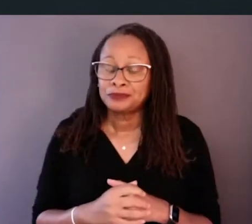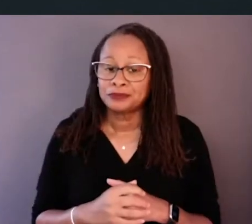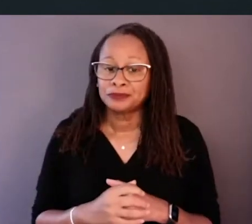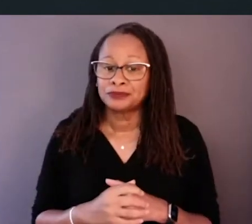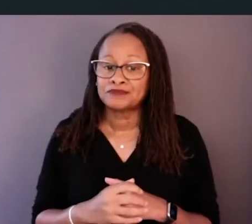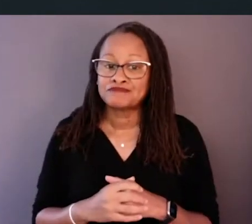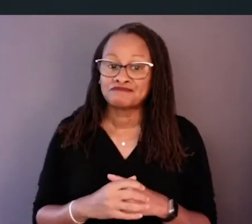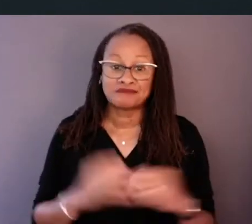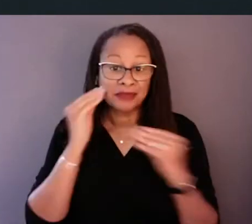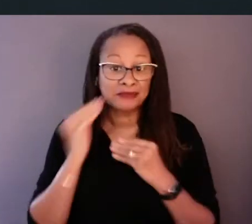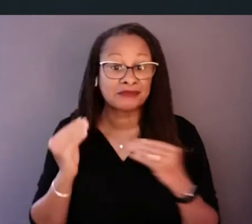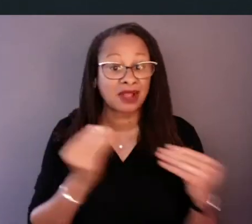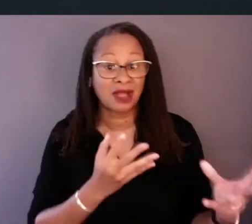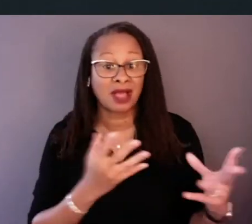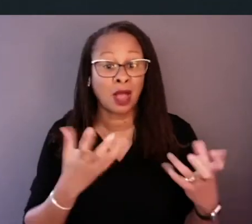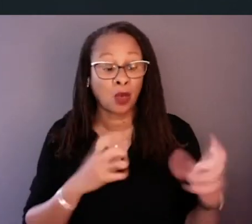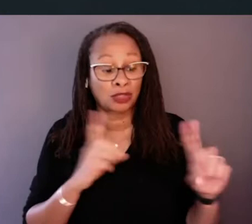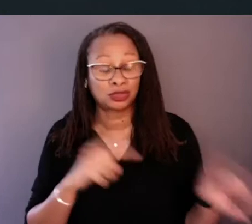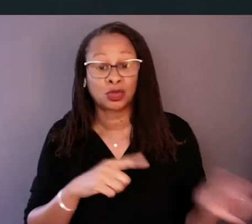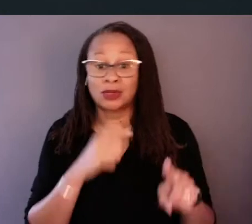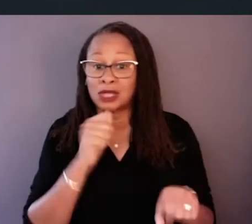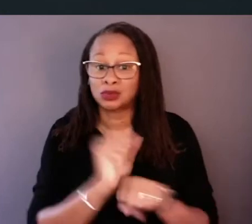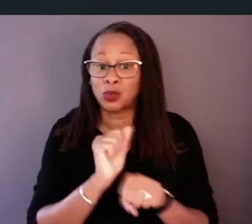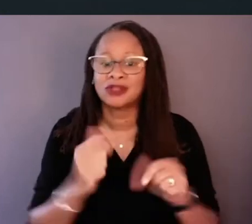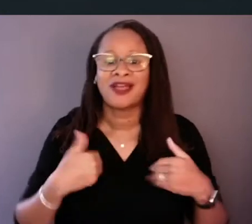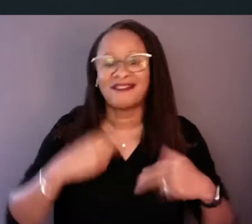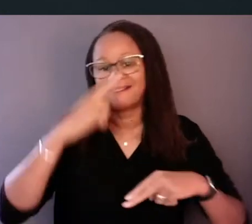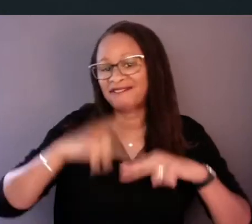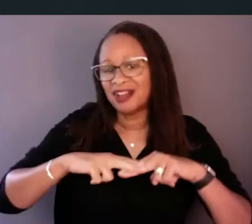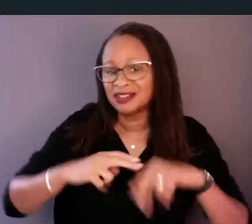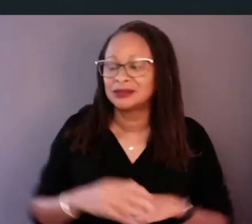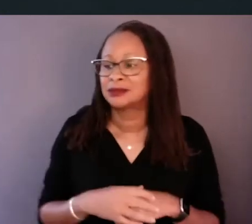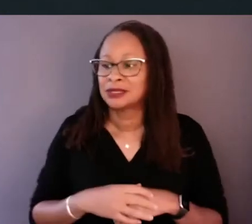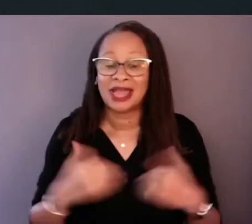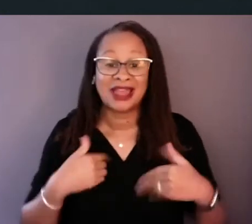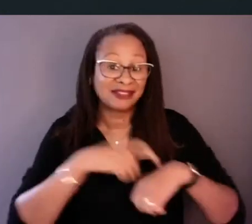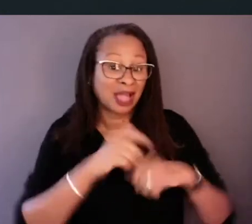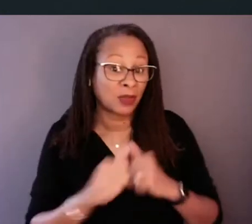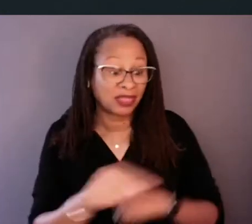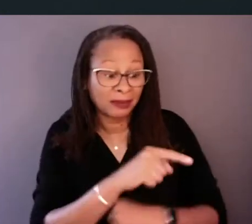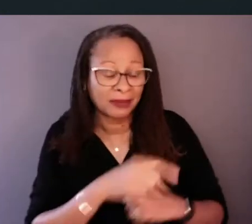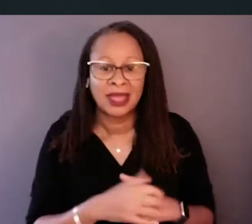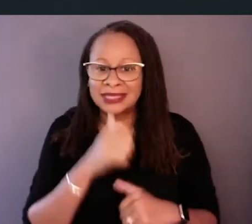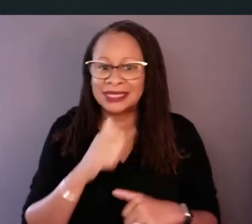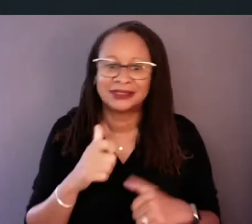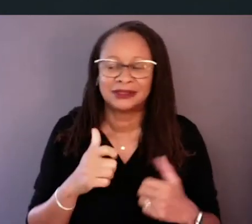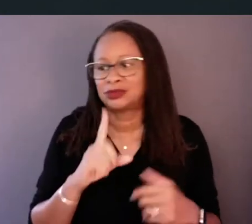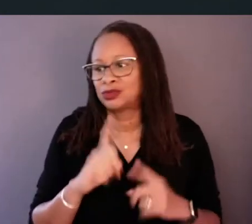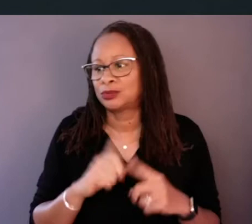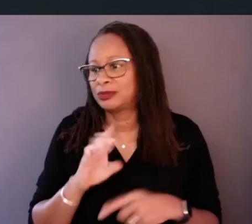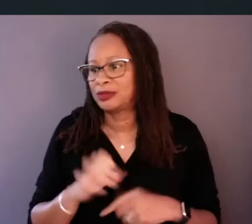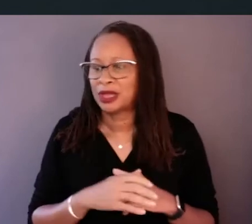I was telling them that I wanted to go there not to work, but to have fun and to spend some time with them, you know, like not to be carrying, like